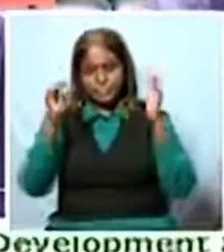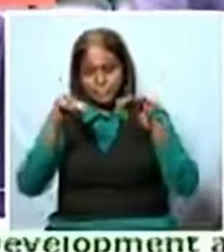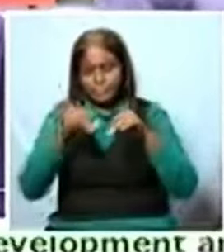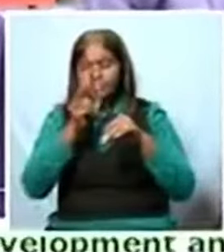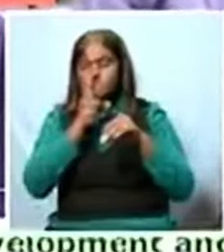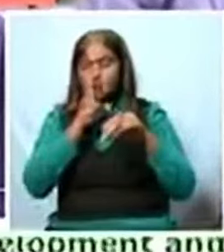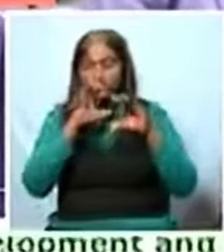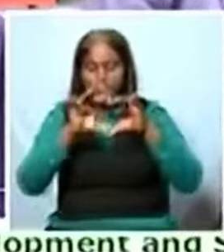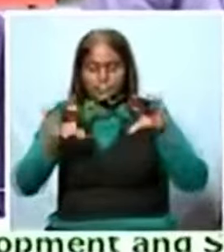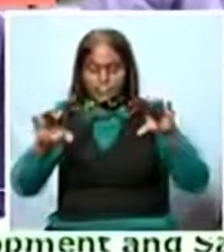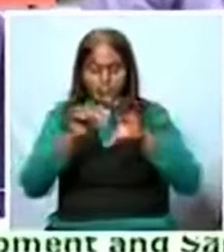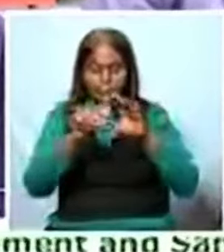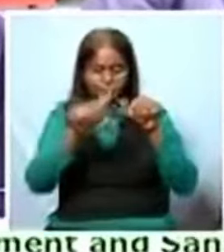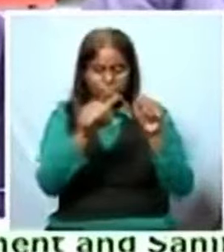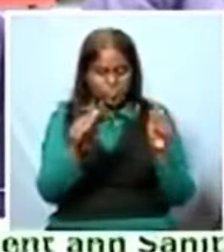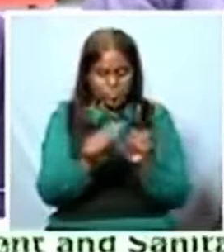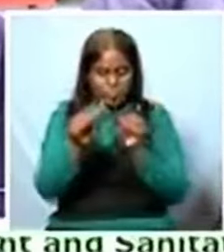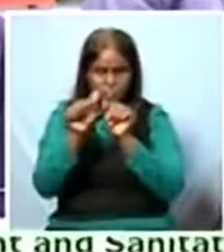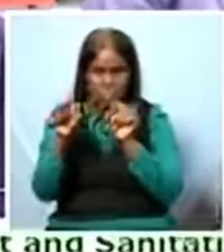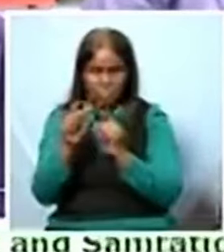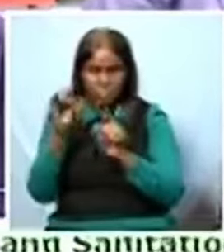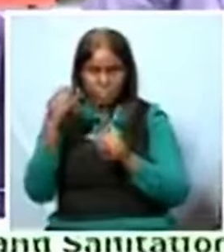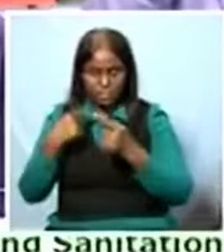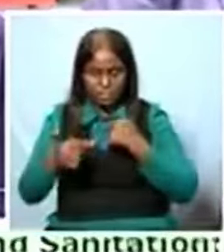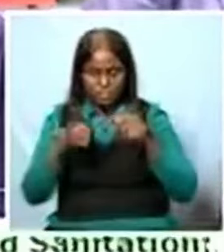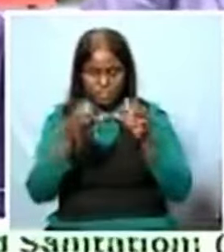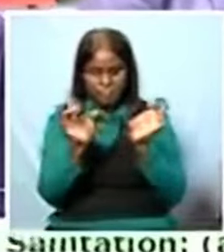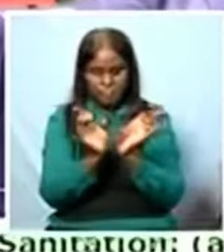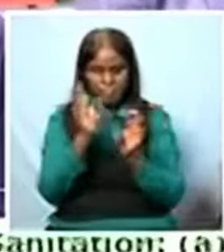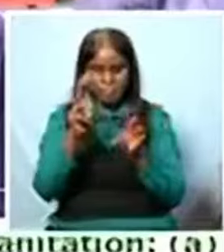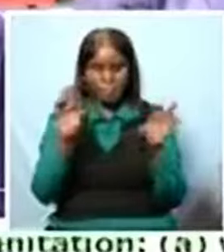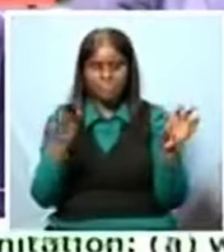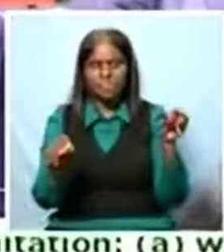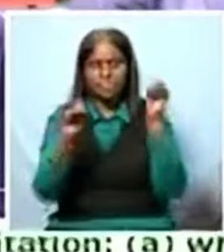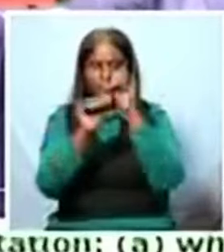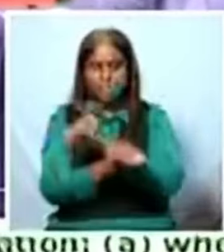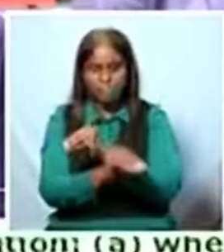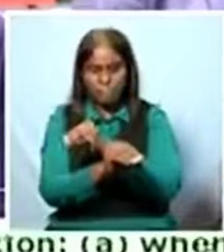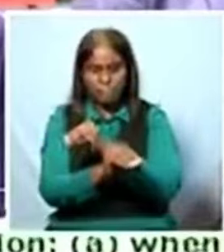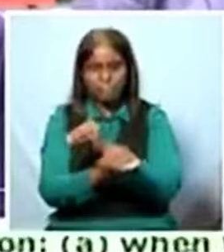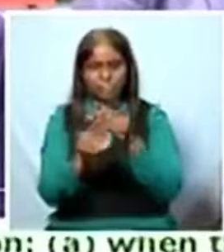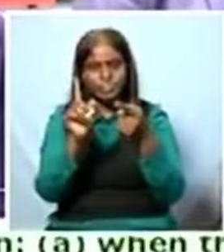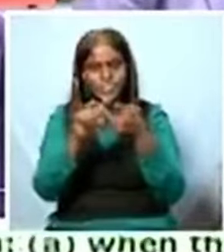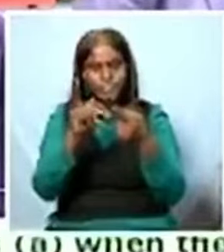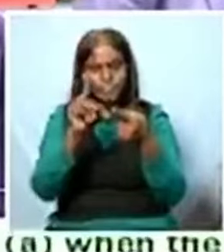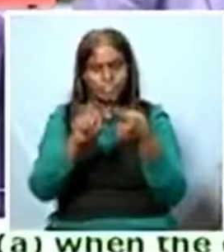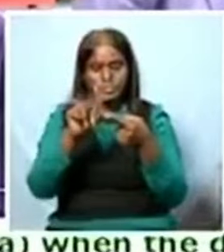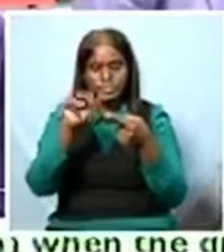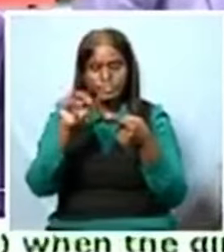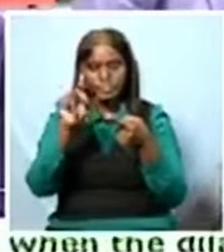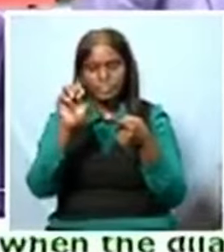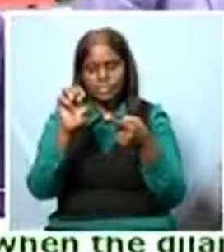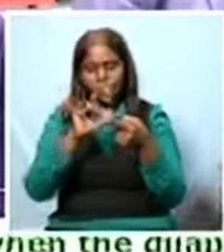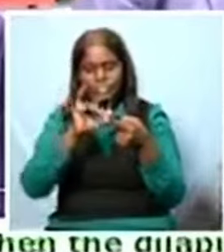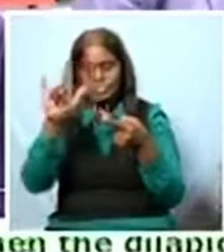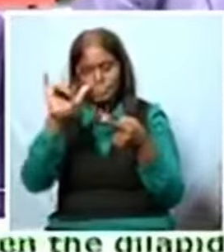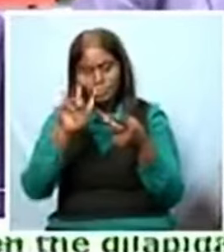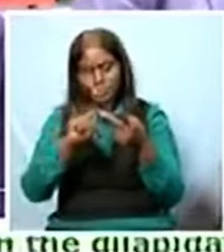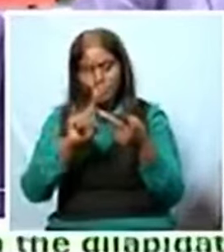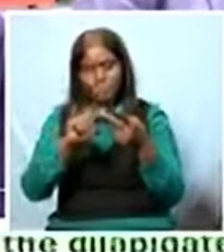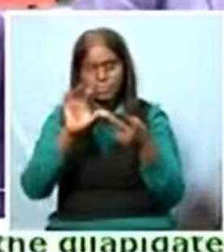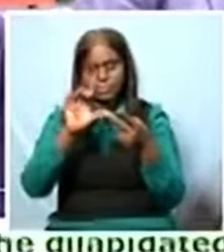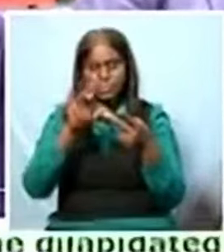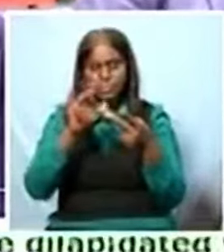water pipes in the following areas of Kamfisa constituency will be replaced: 1, Ndeke Village; 2, Ndeke